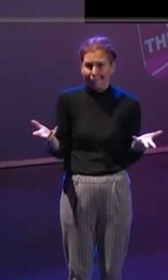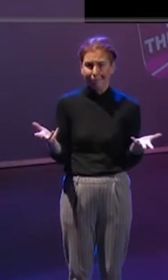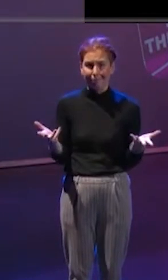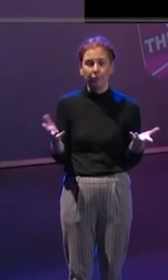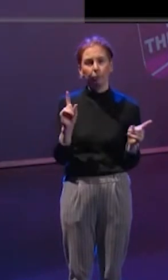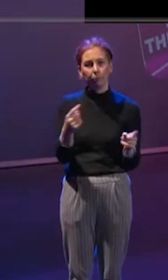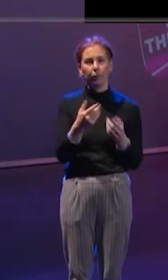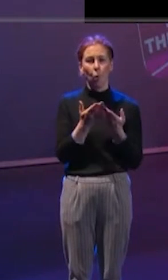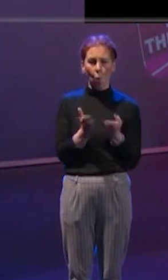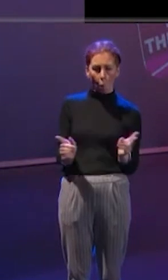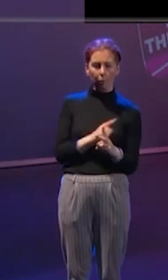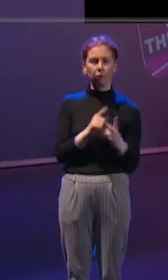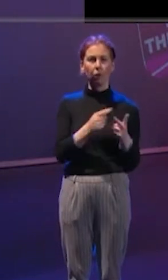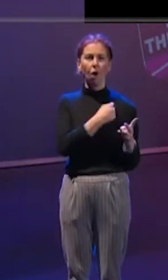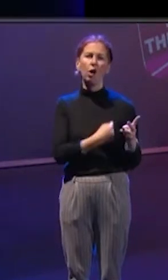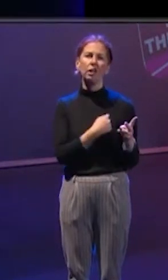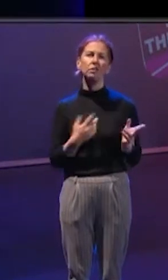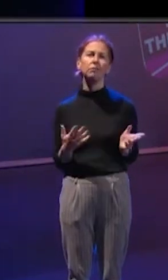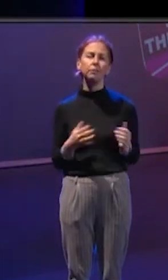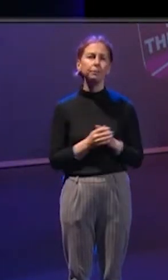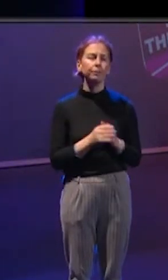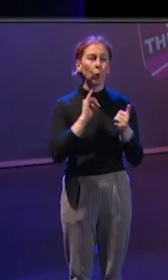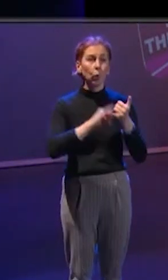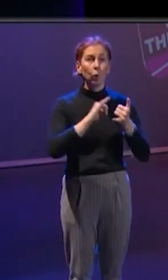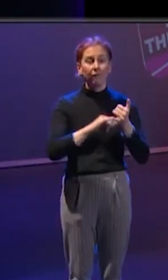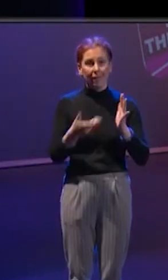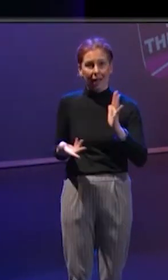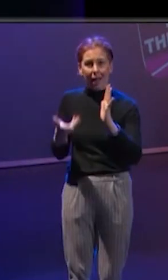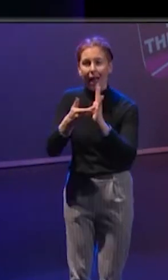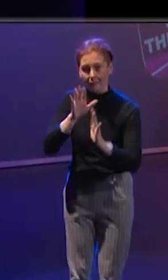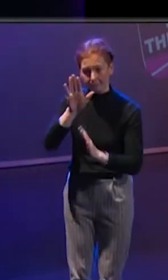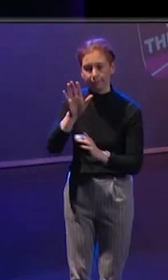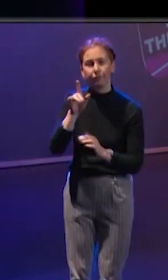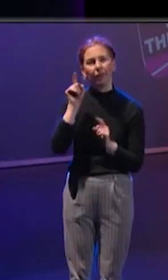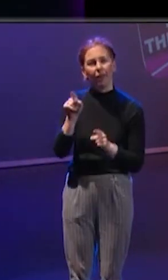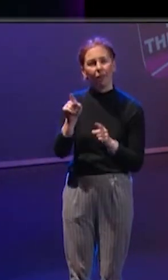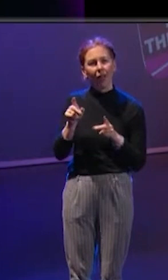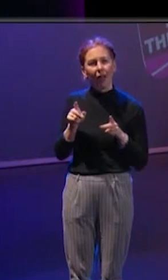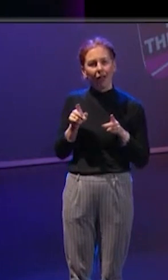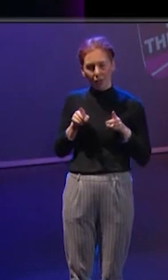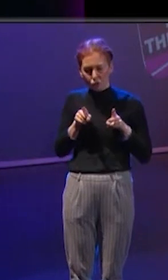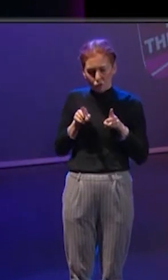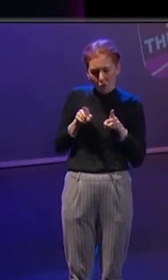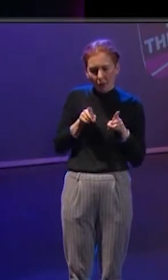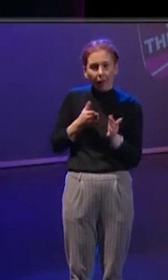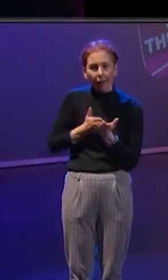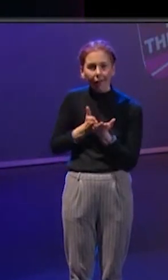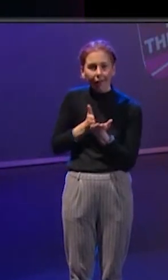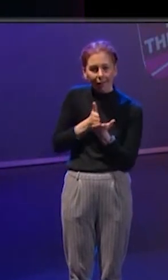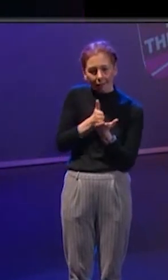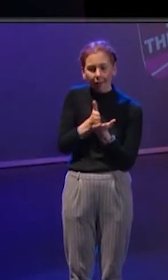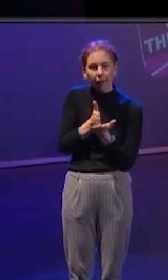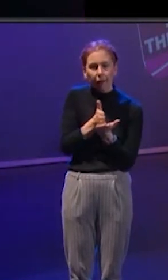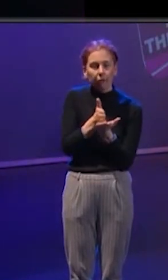honesty, I think. Mm. And I think I'd add to that, that journey never ends.